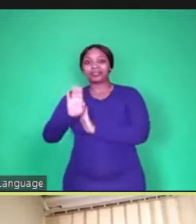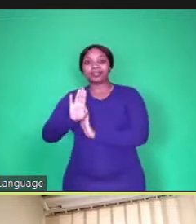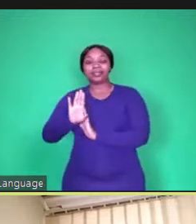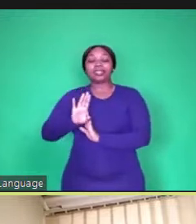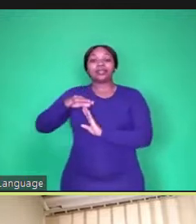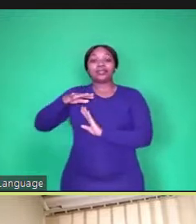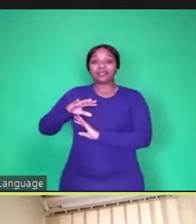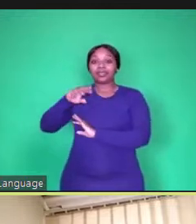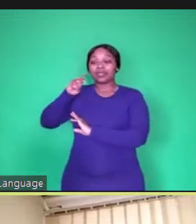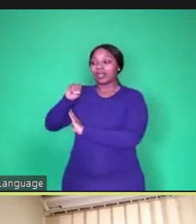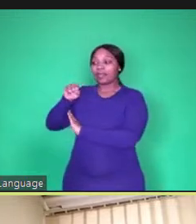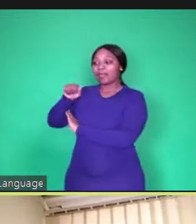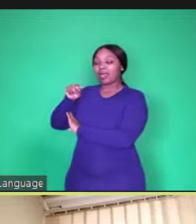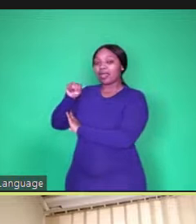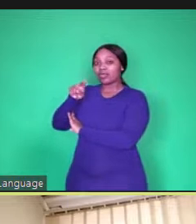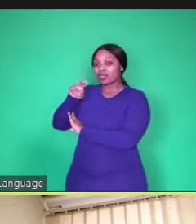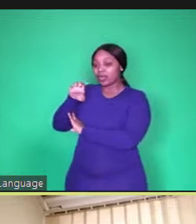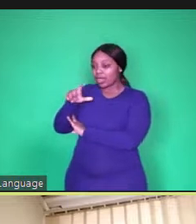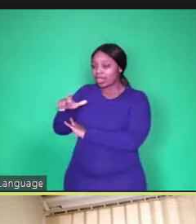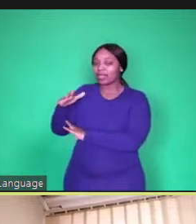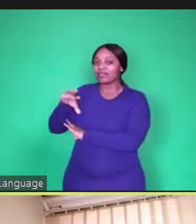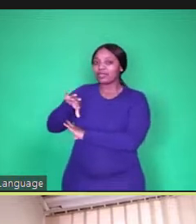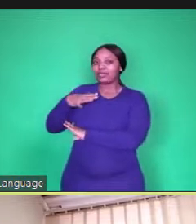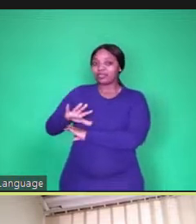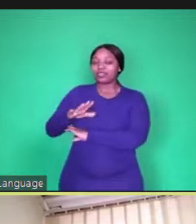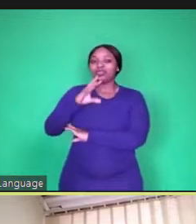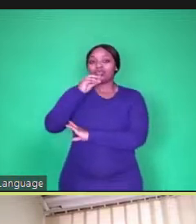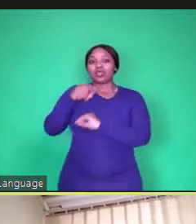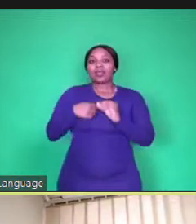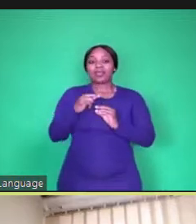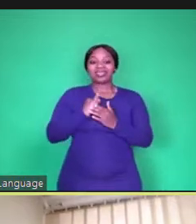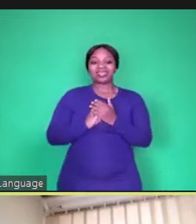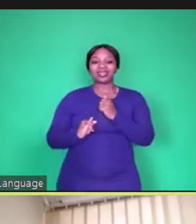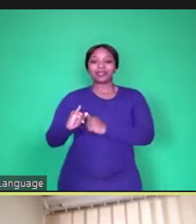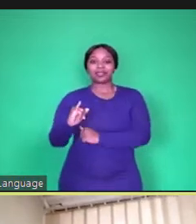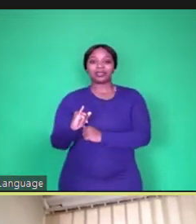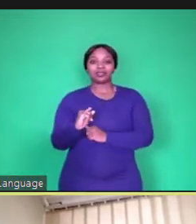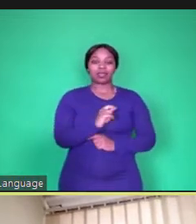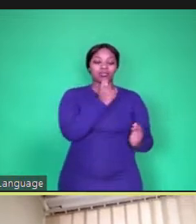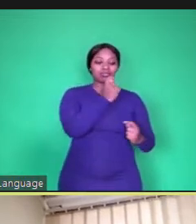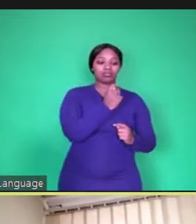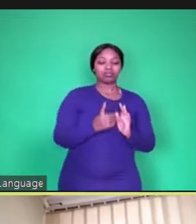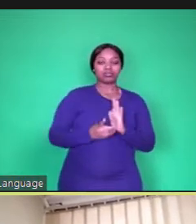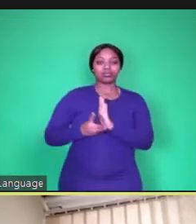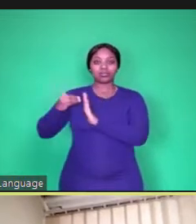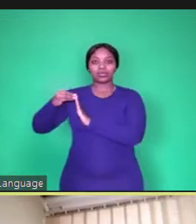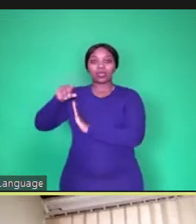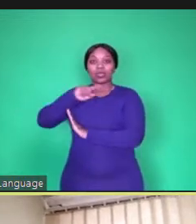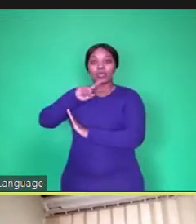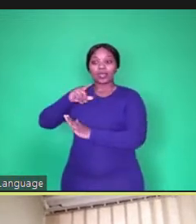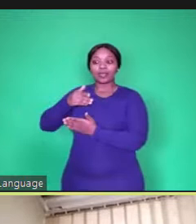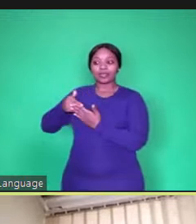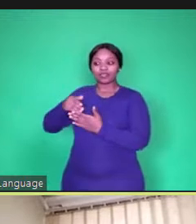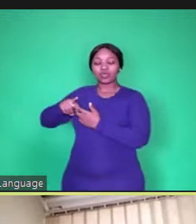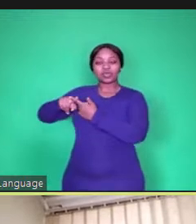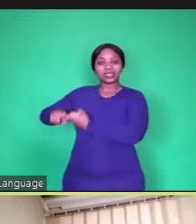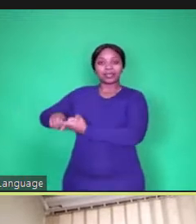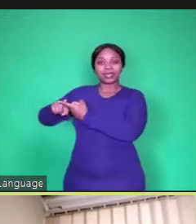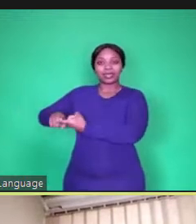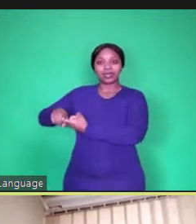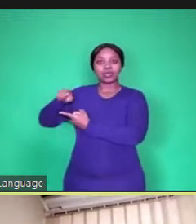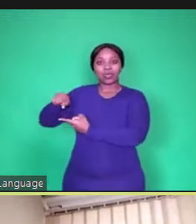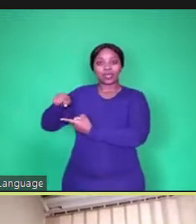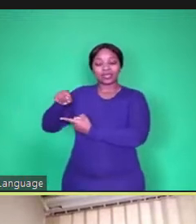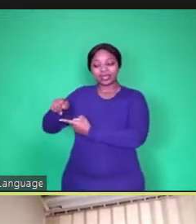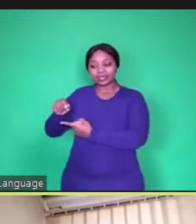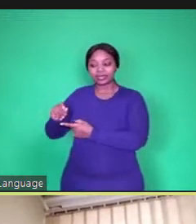about the dependent urbanization, that it was more dependent on the industrialization. And that is very key